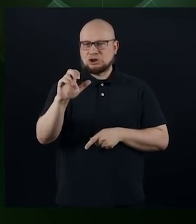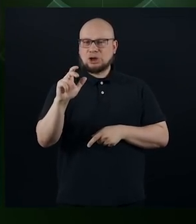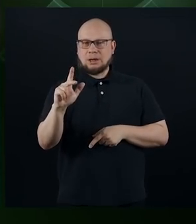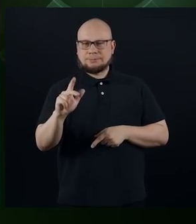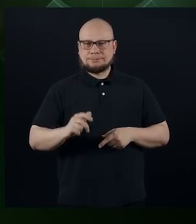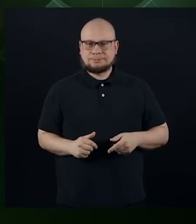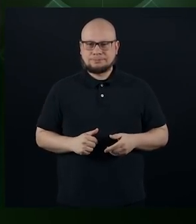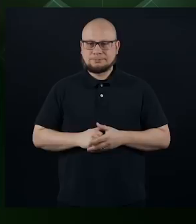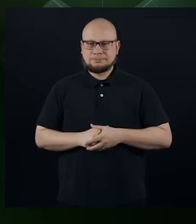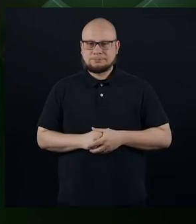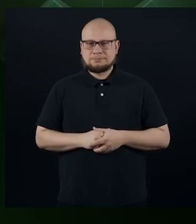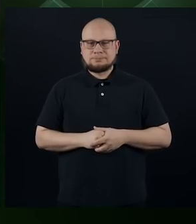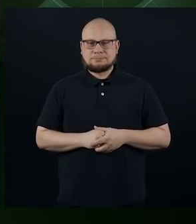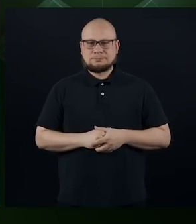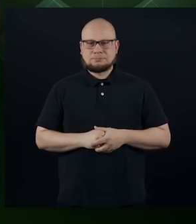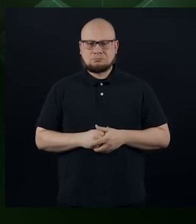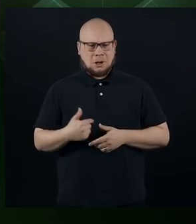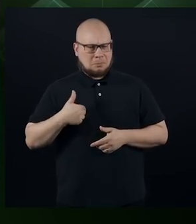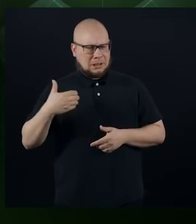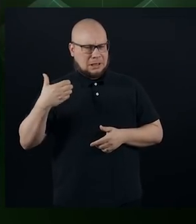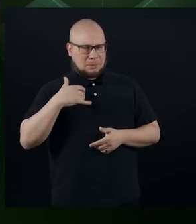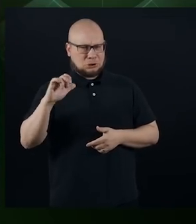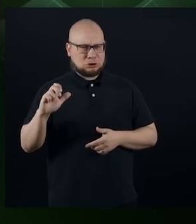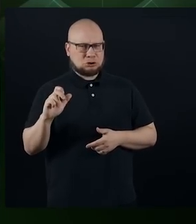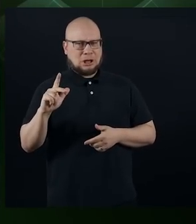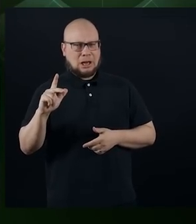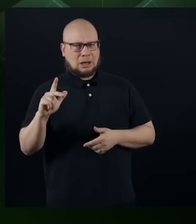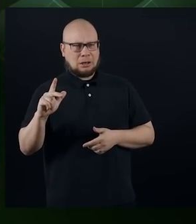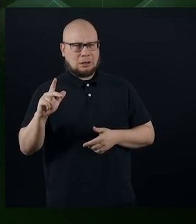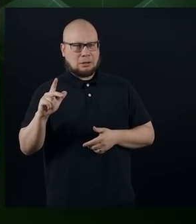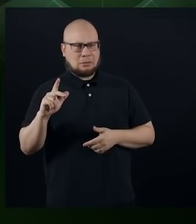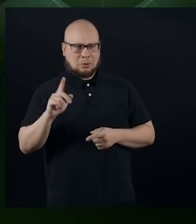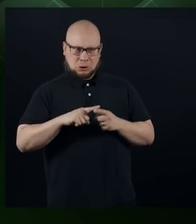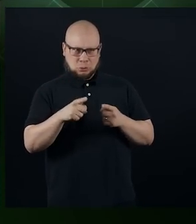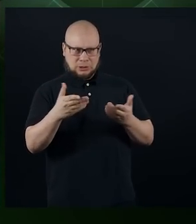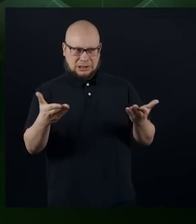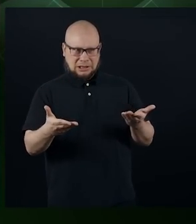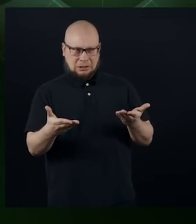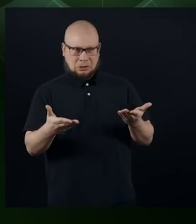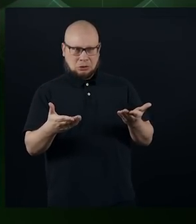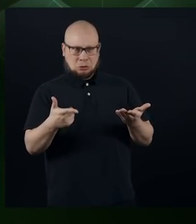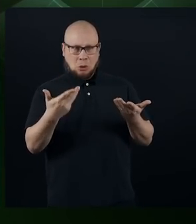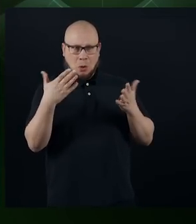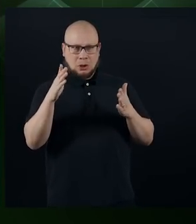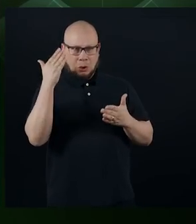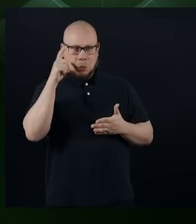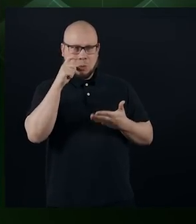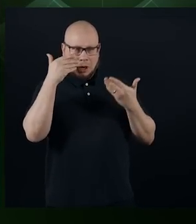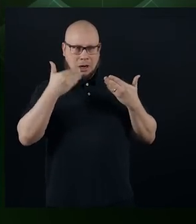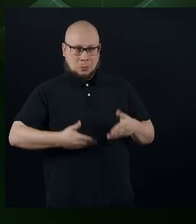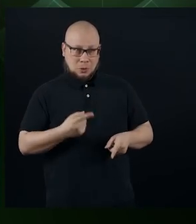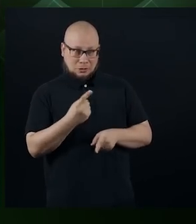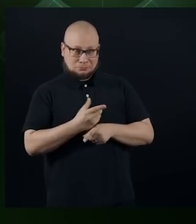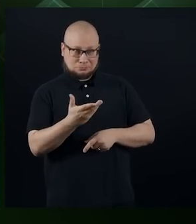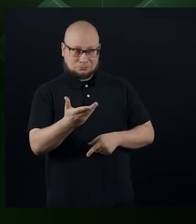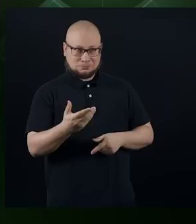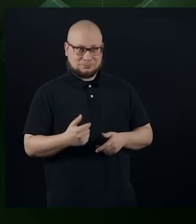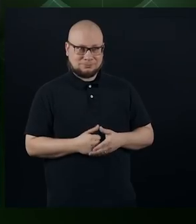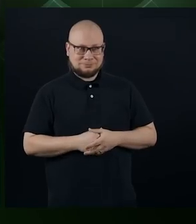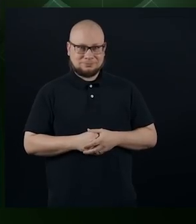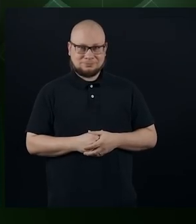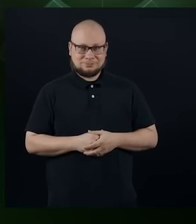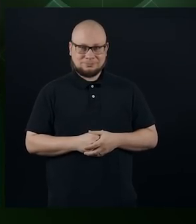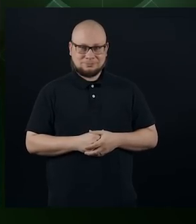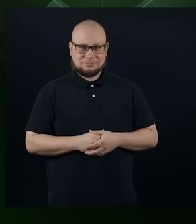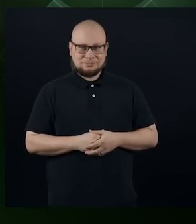I'm Captain Jack Sparrow. Though, since you came here to rescue me, you probably knew that already.